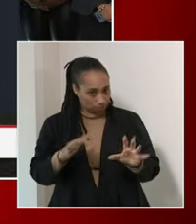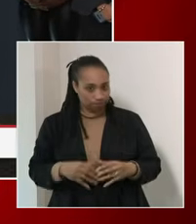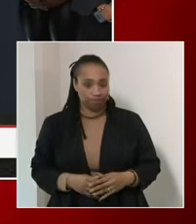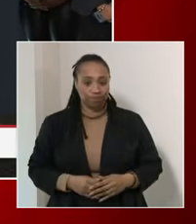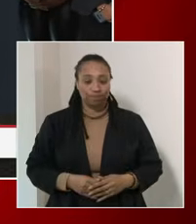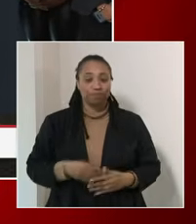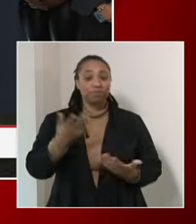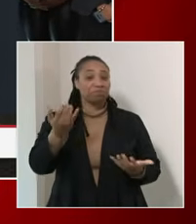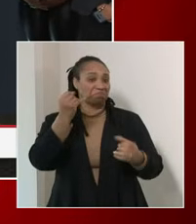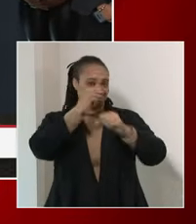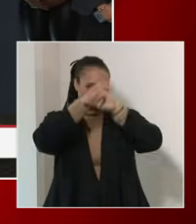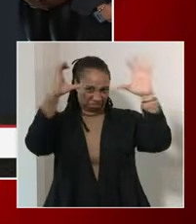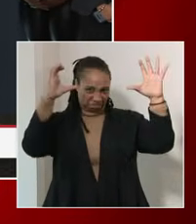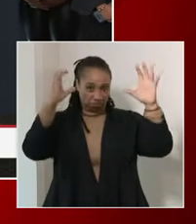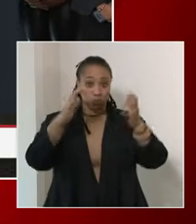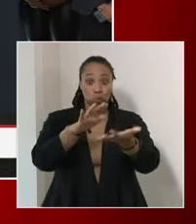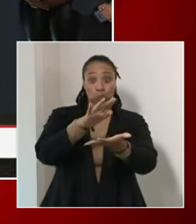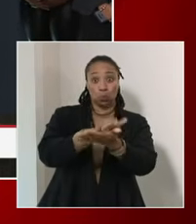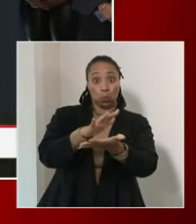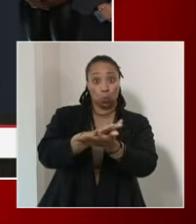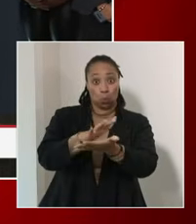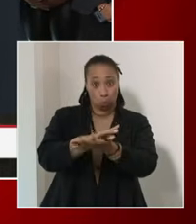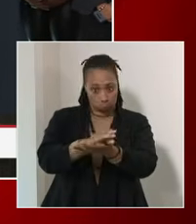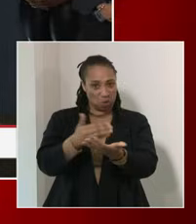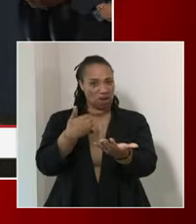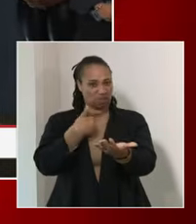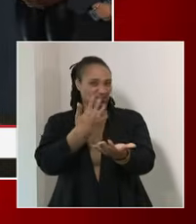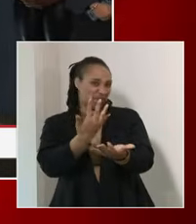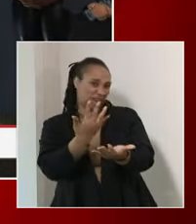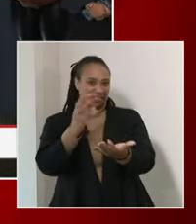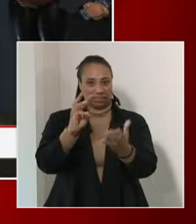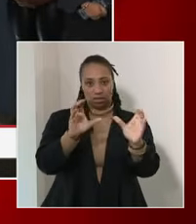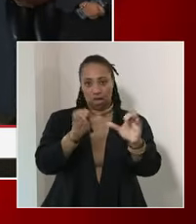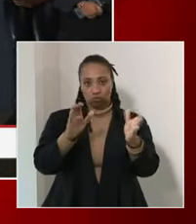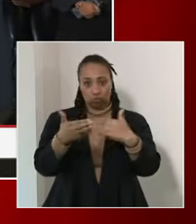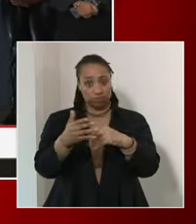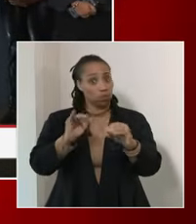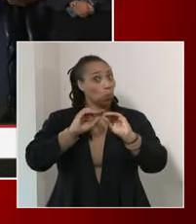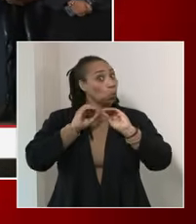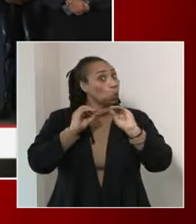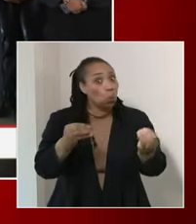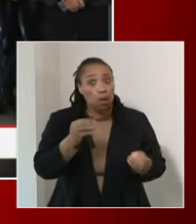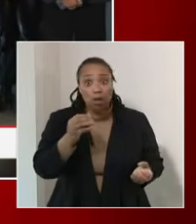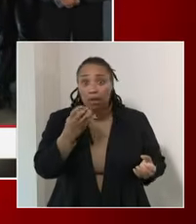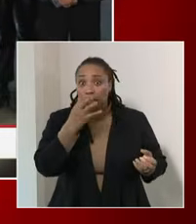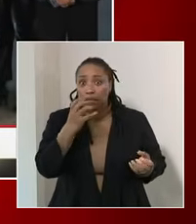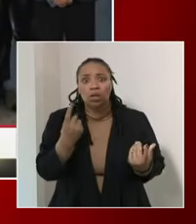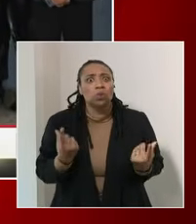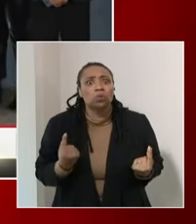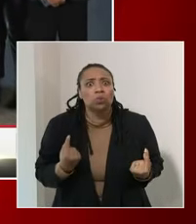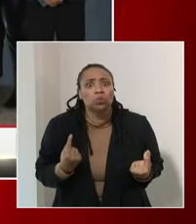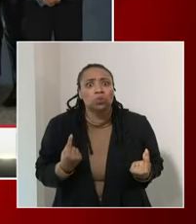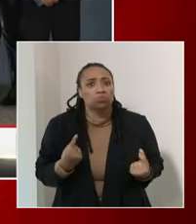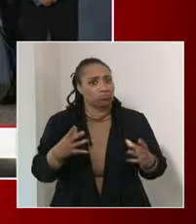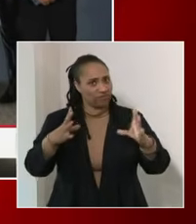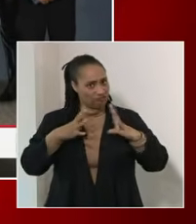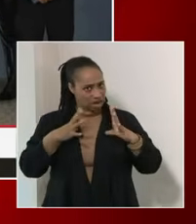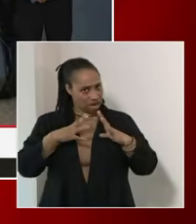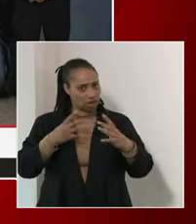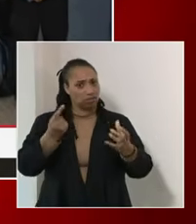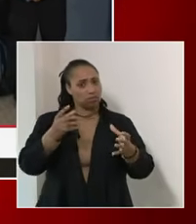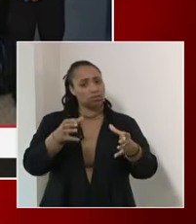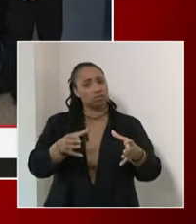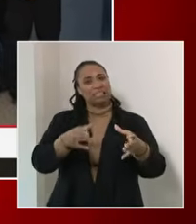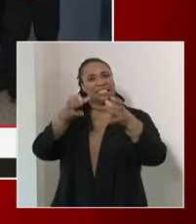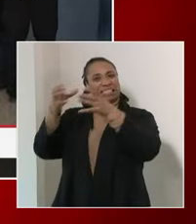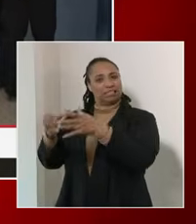right? So we attempted to contextualize. We're always dealing with issues at a myriad of locations, but that information was